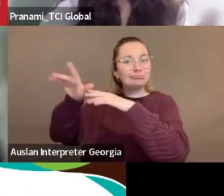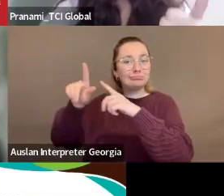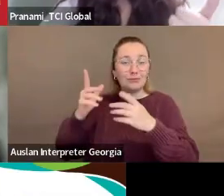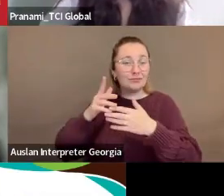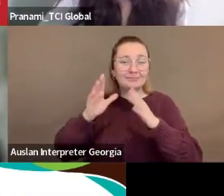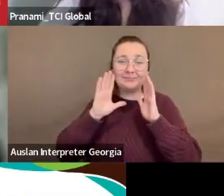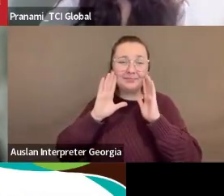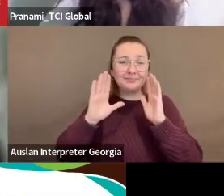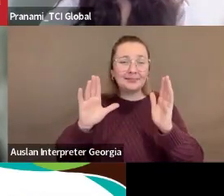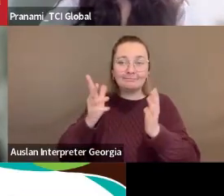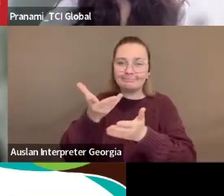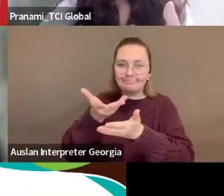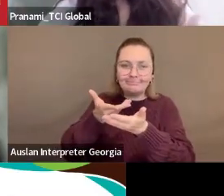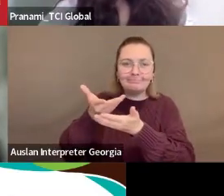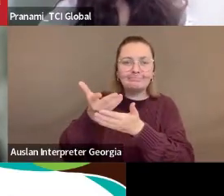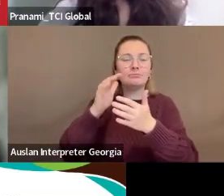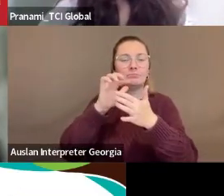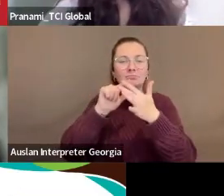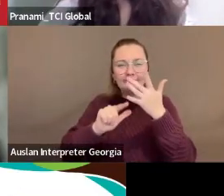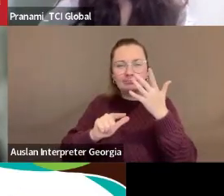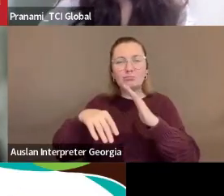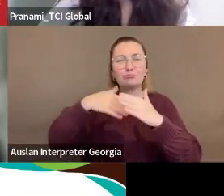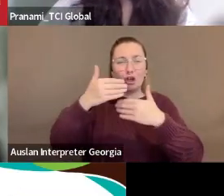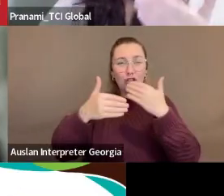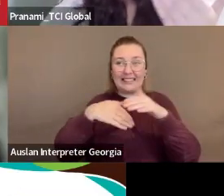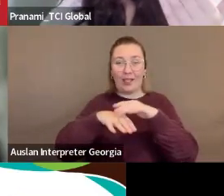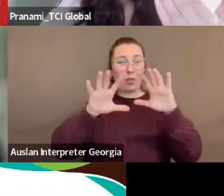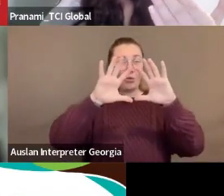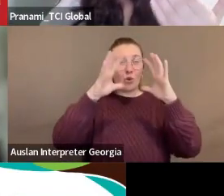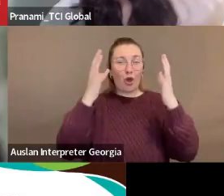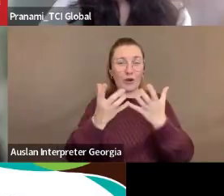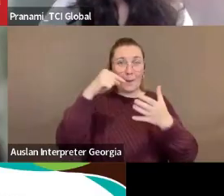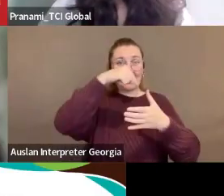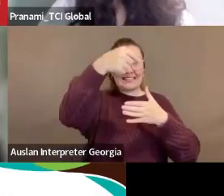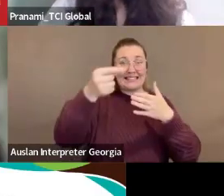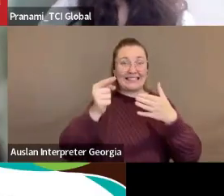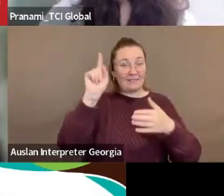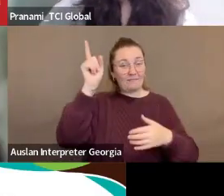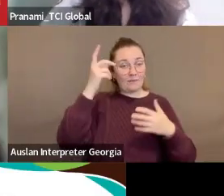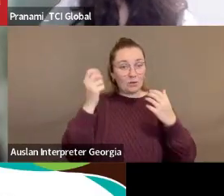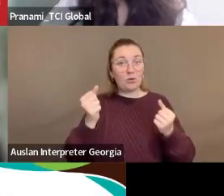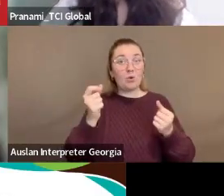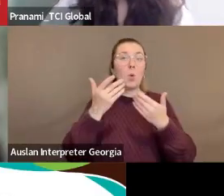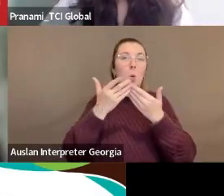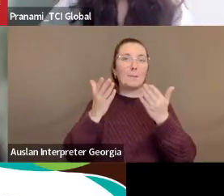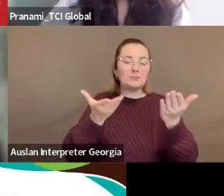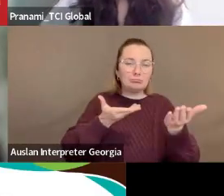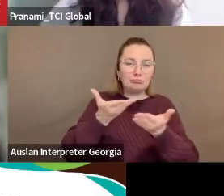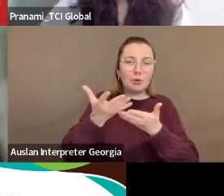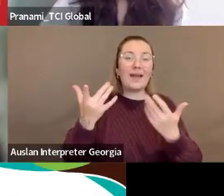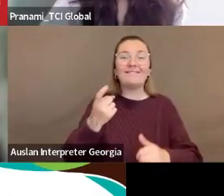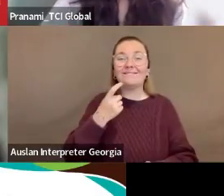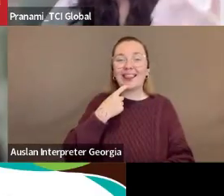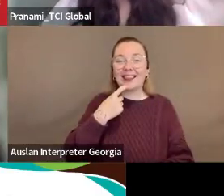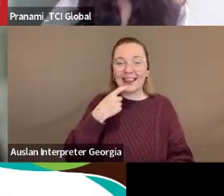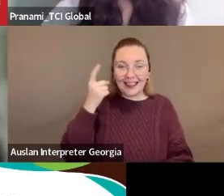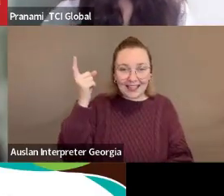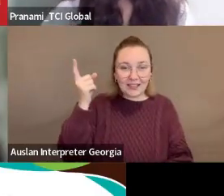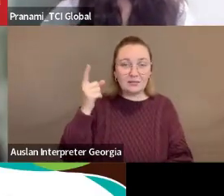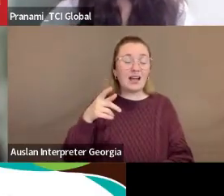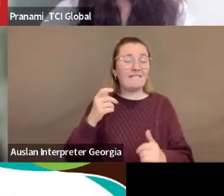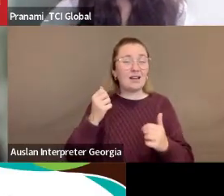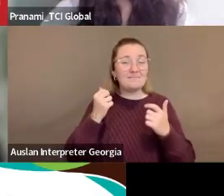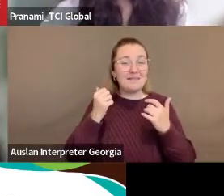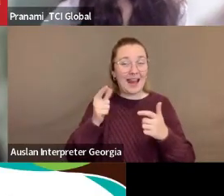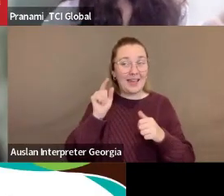amazing dialogic processes across the world. And I'd like to talk about open dialogue in Finland, for example. And so many